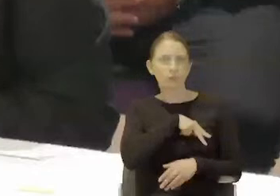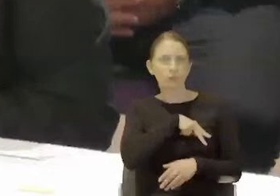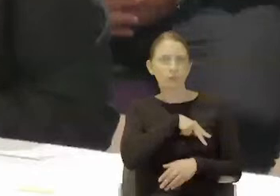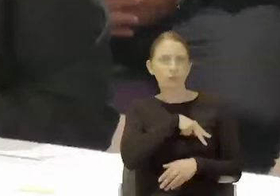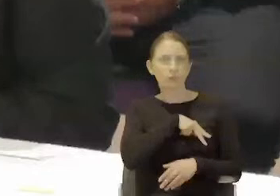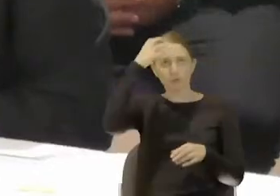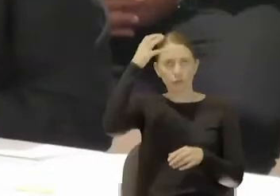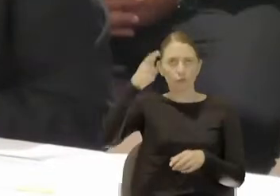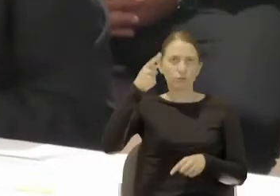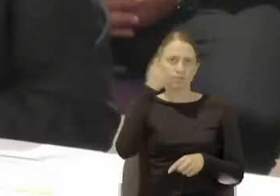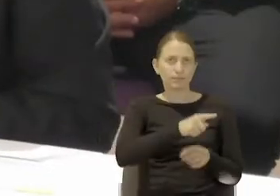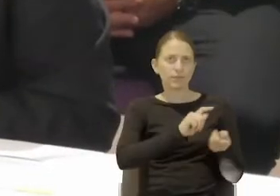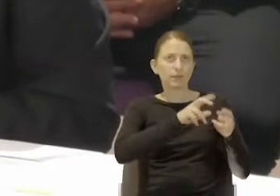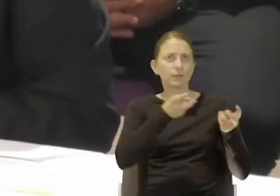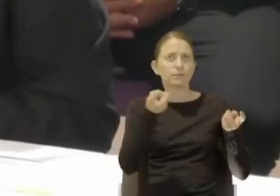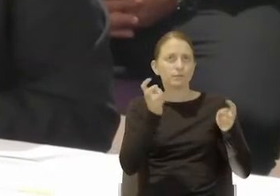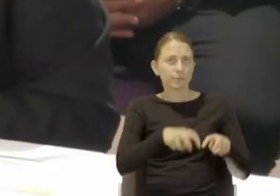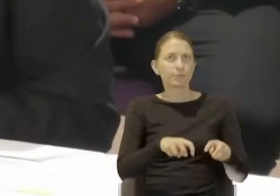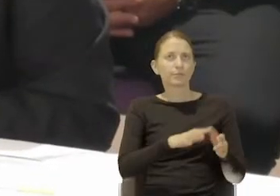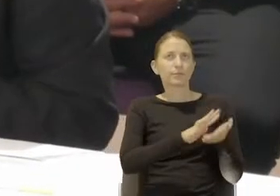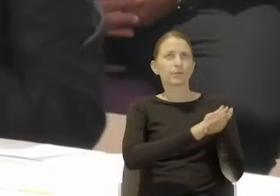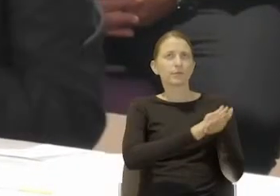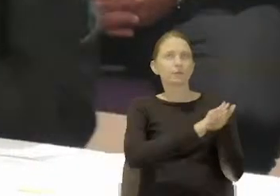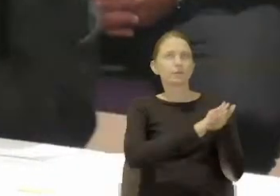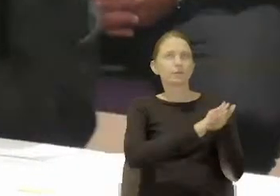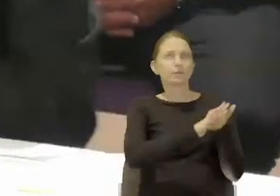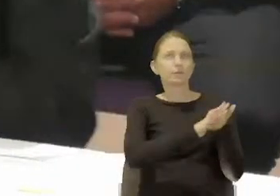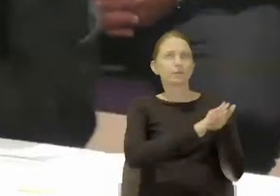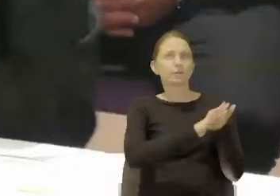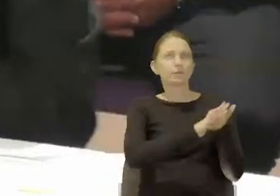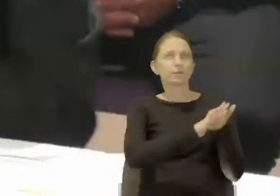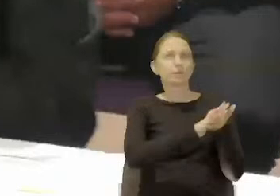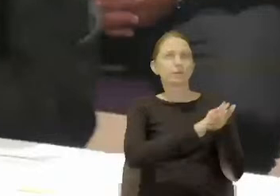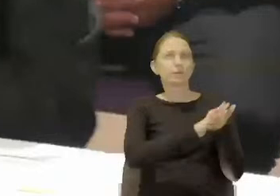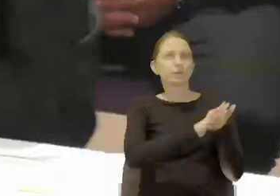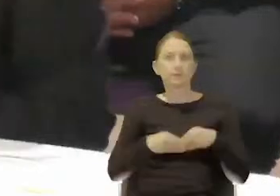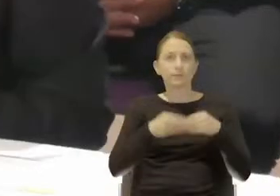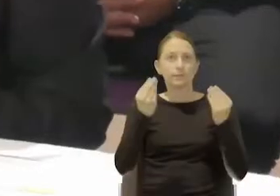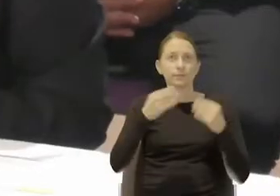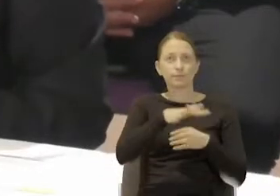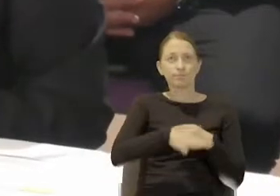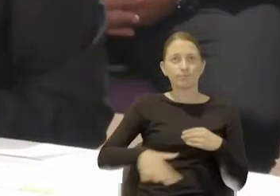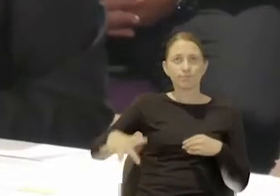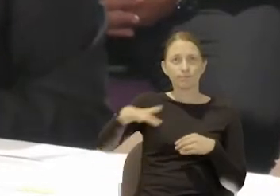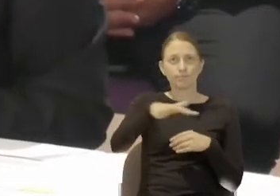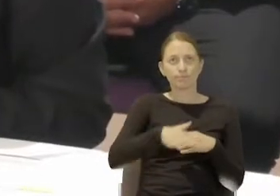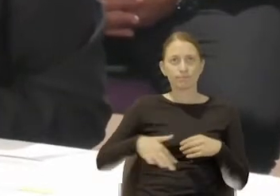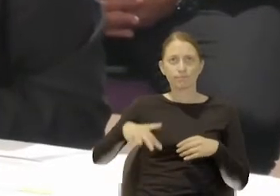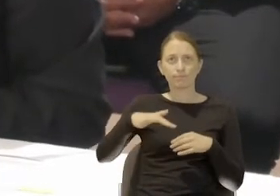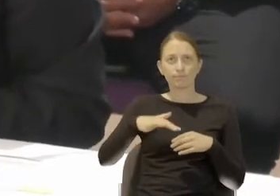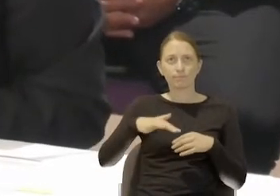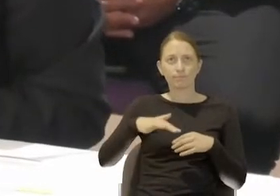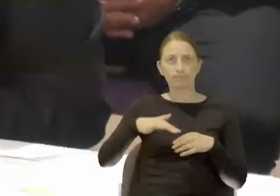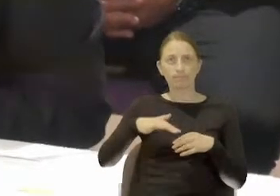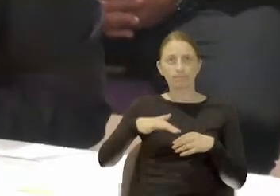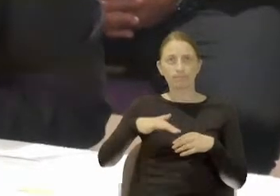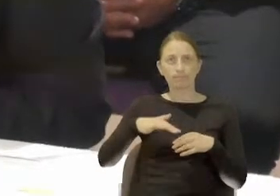guaranteed by governments. Territorial development is very important for